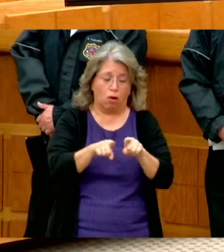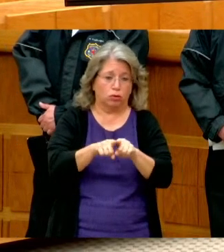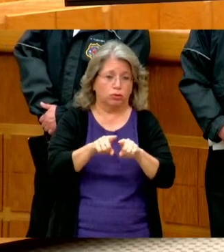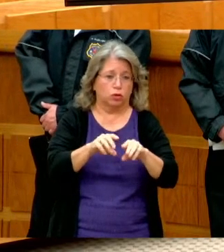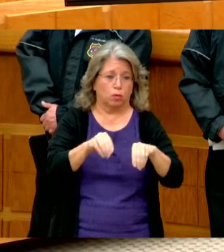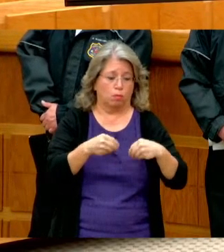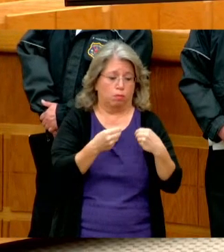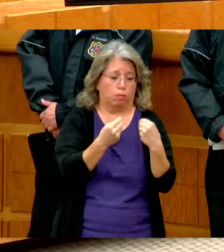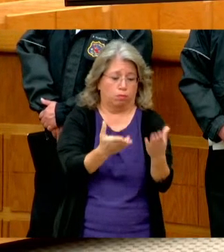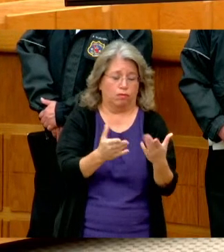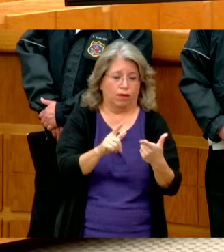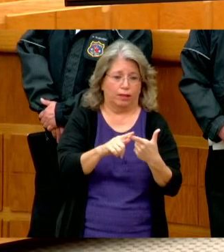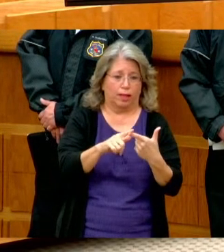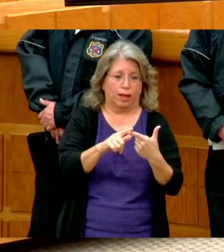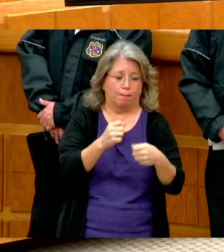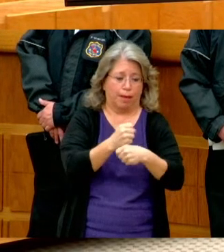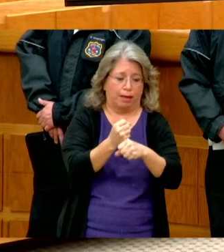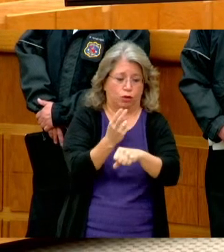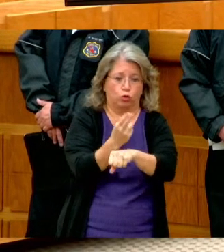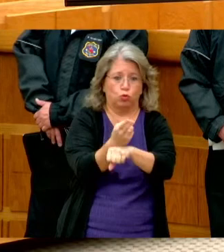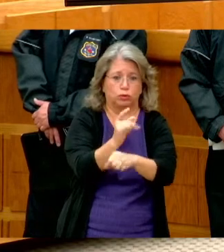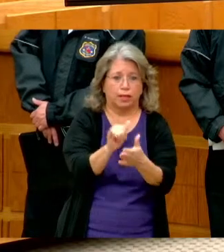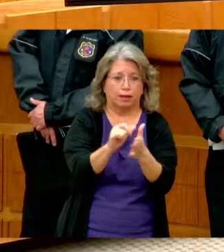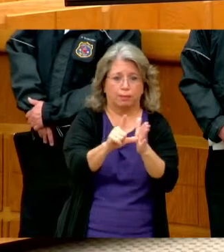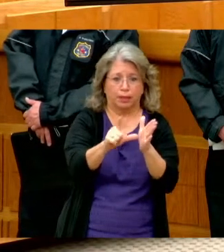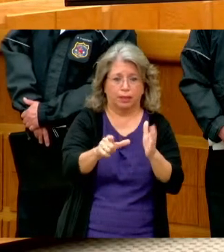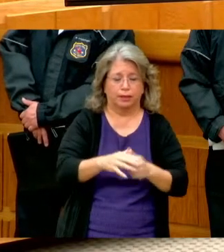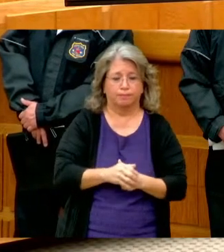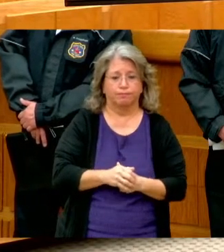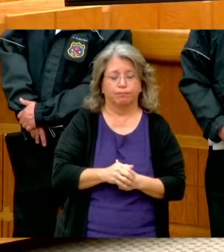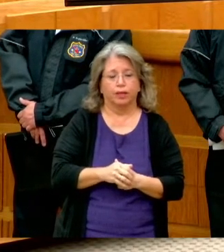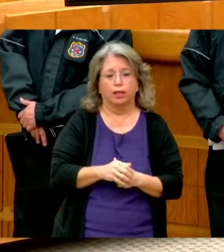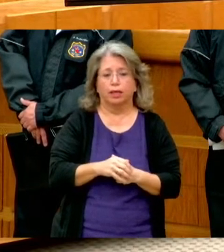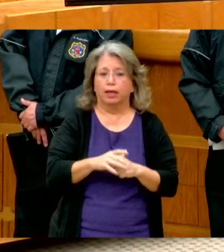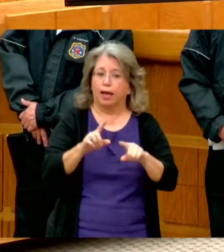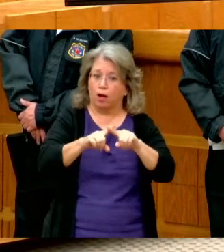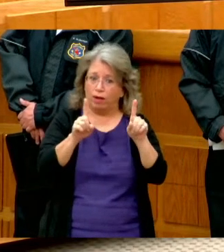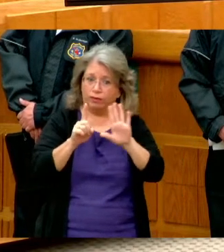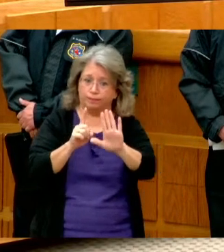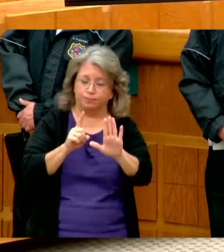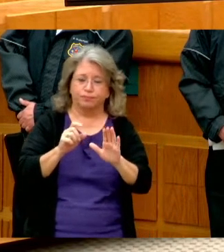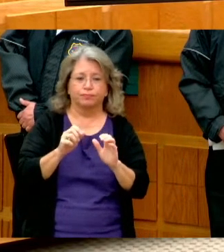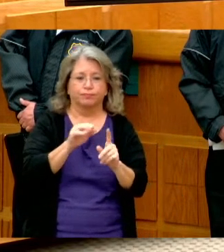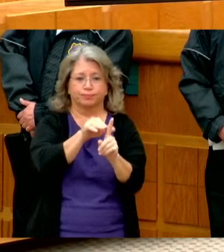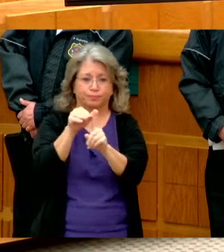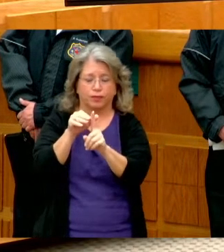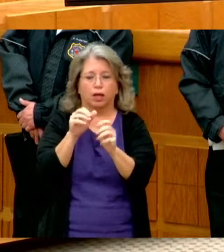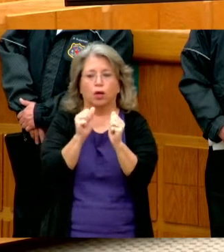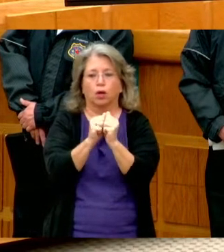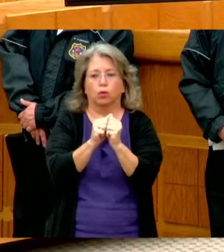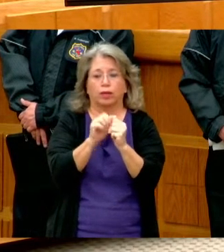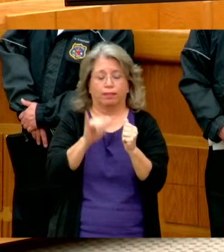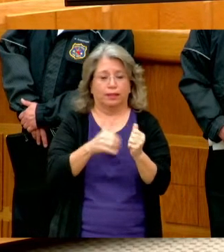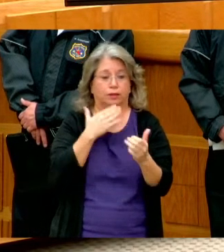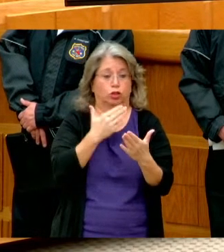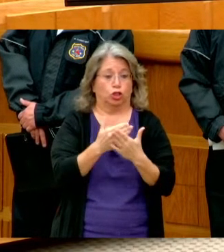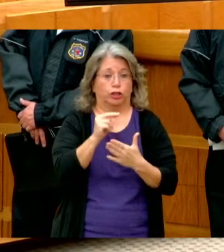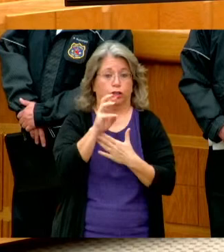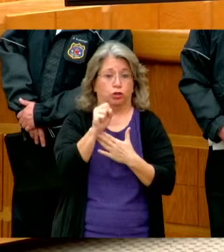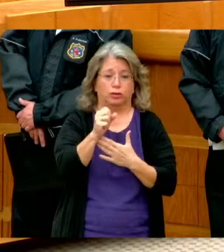with this good news, it may not be your turn to get the vaccine. Mayor, you said it